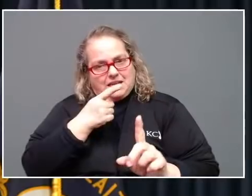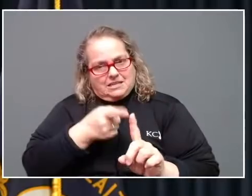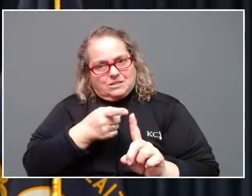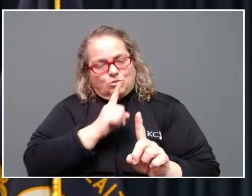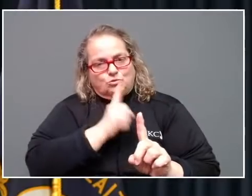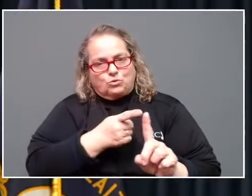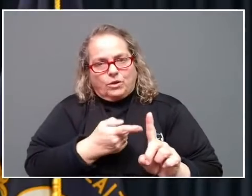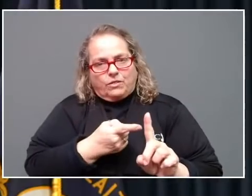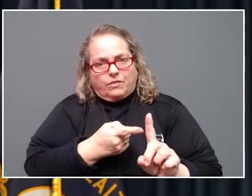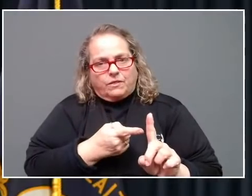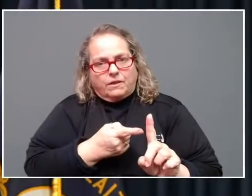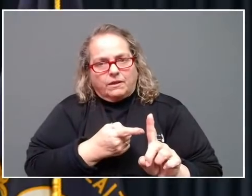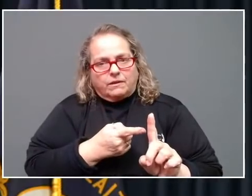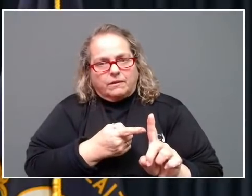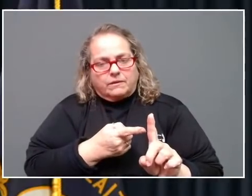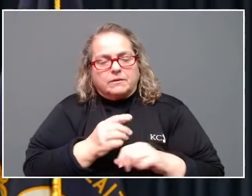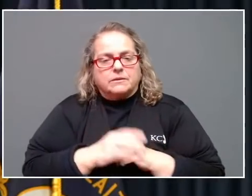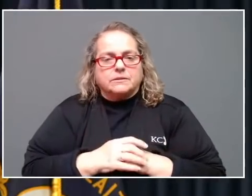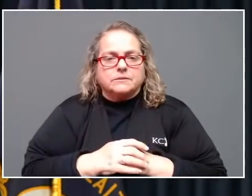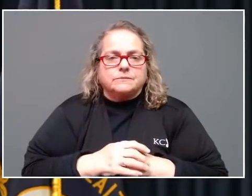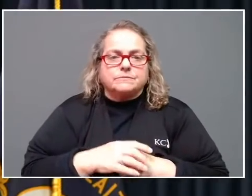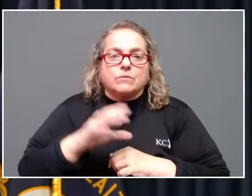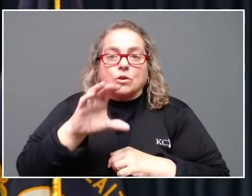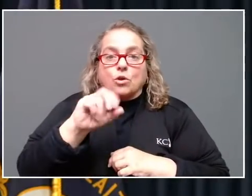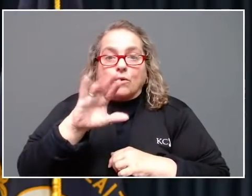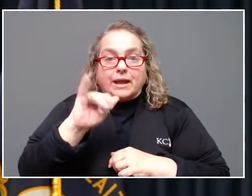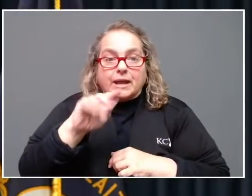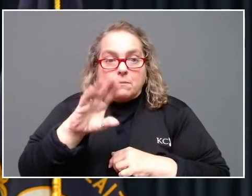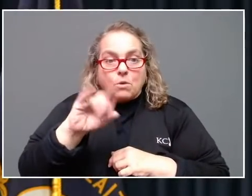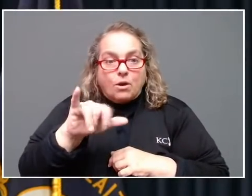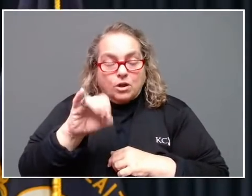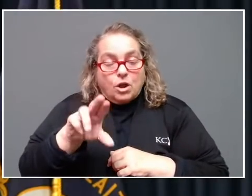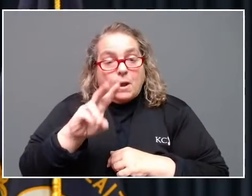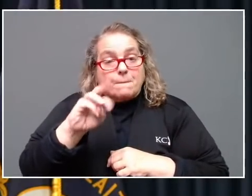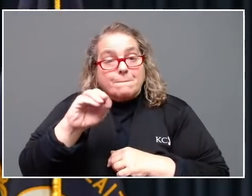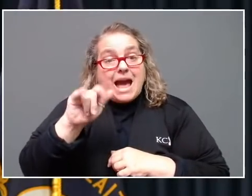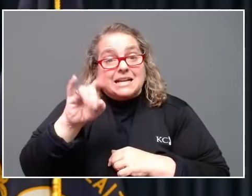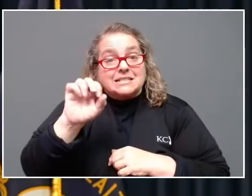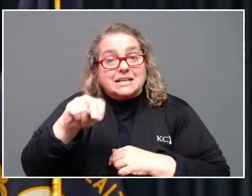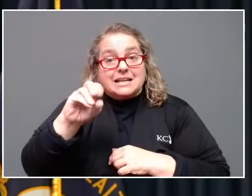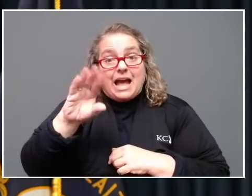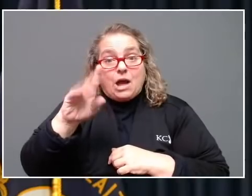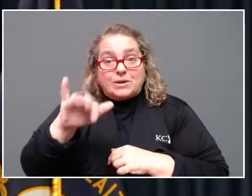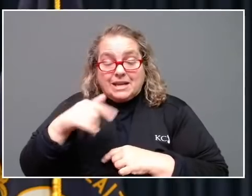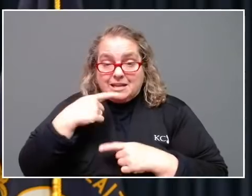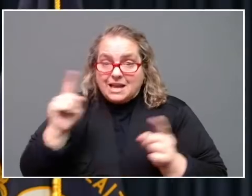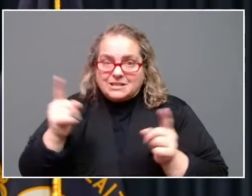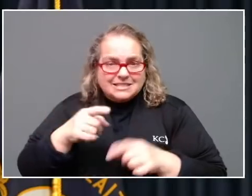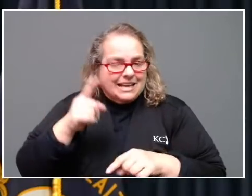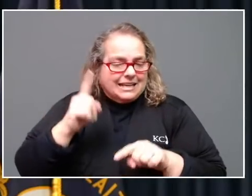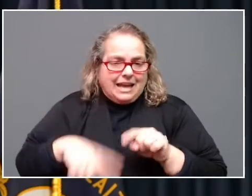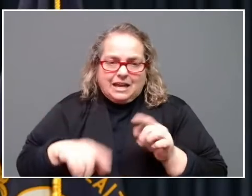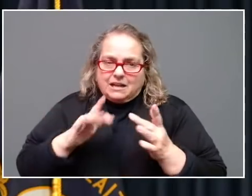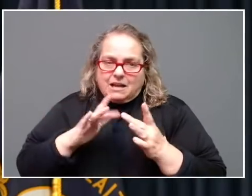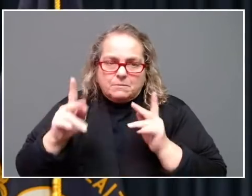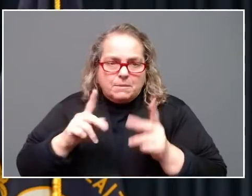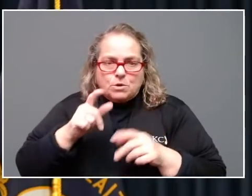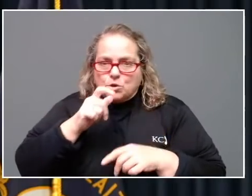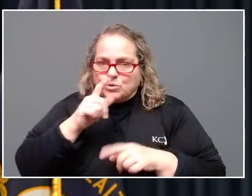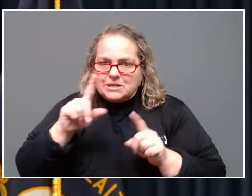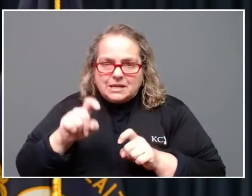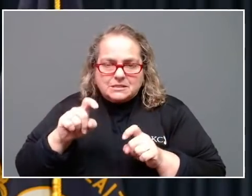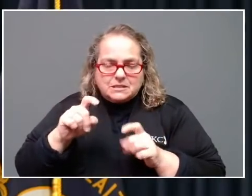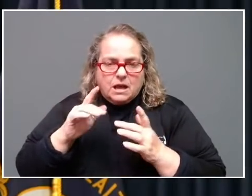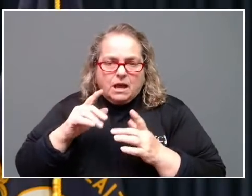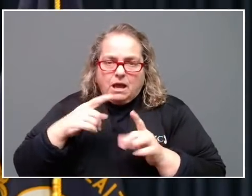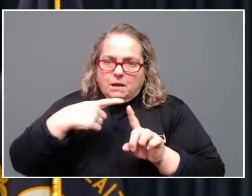Hi, Governor. Madison County announced that it will no longer contact people who test positive for COVID. Instead, they just ask